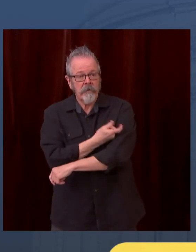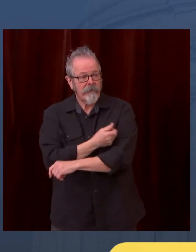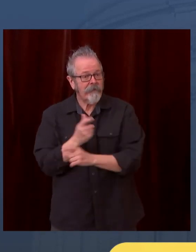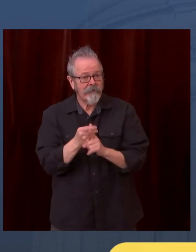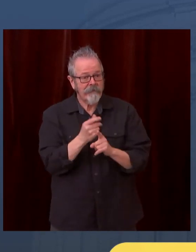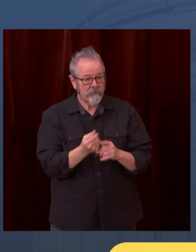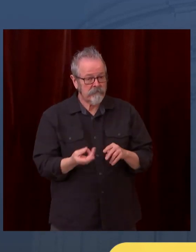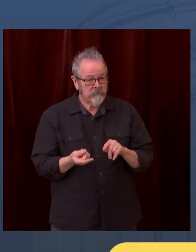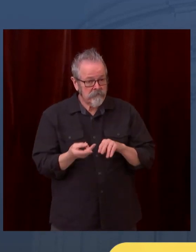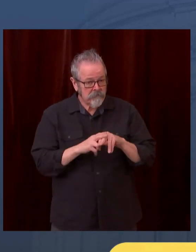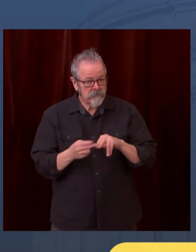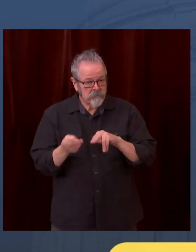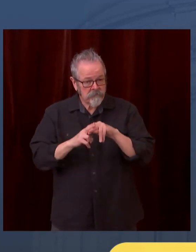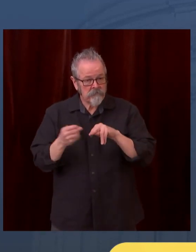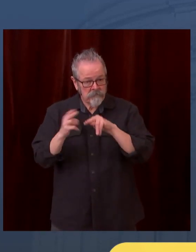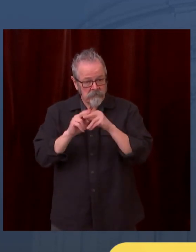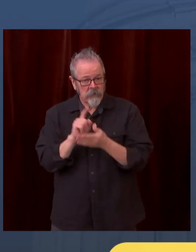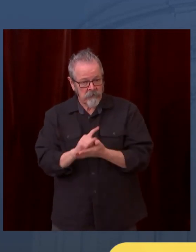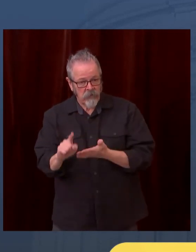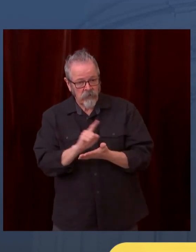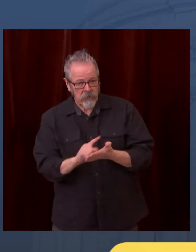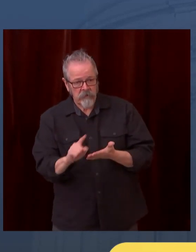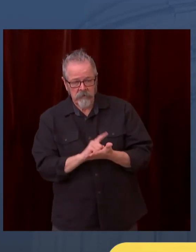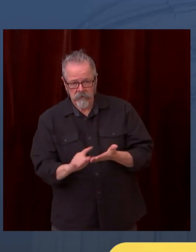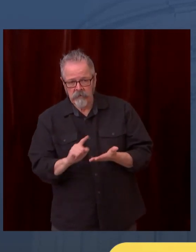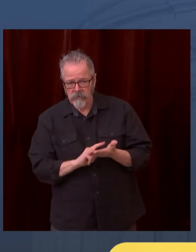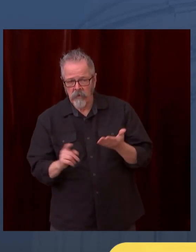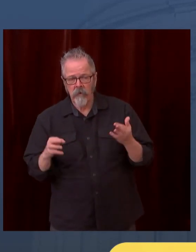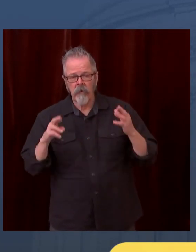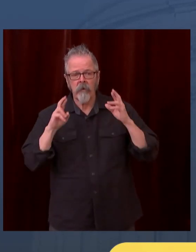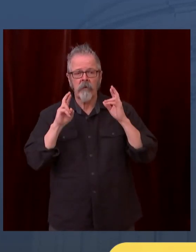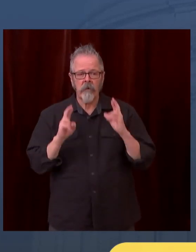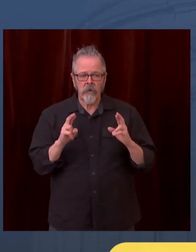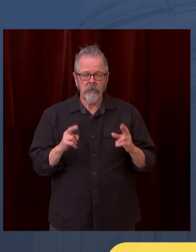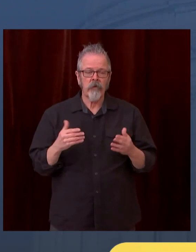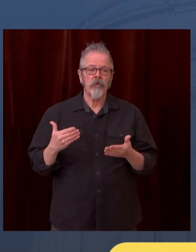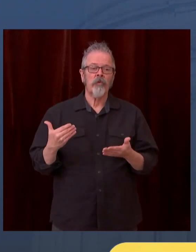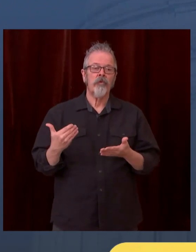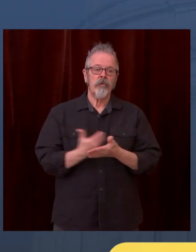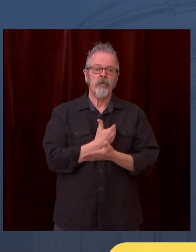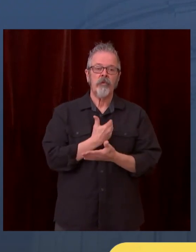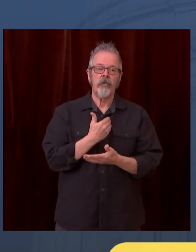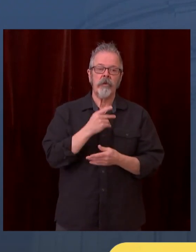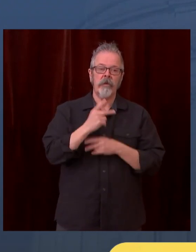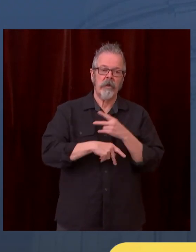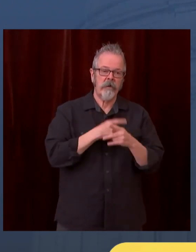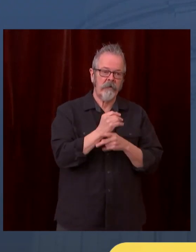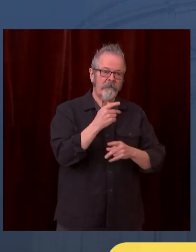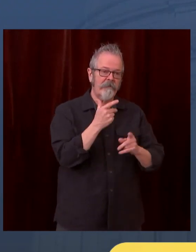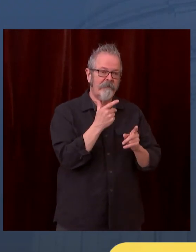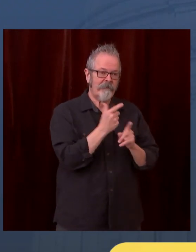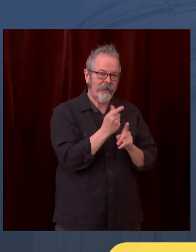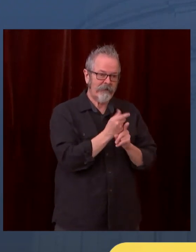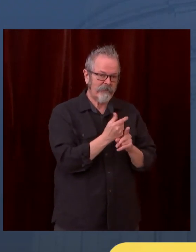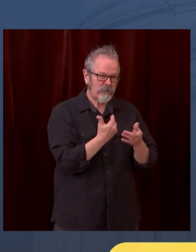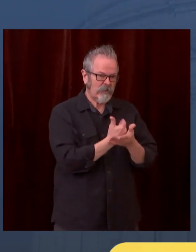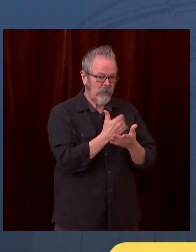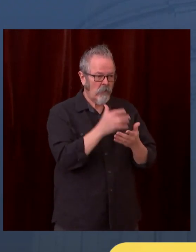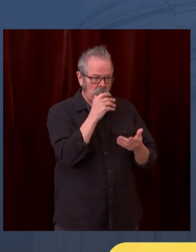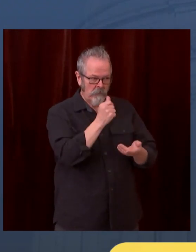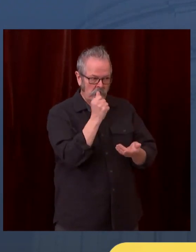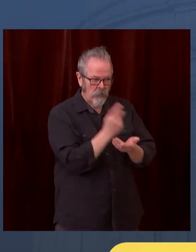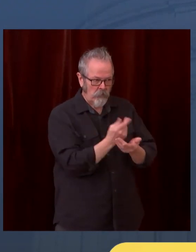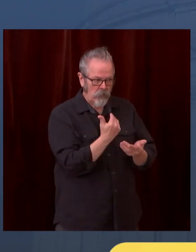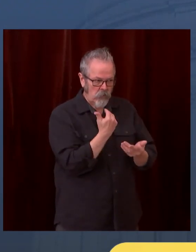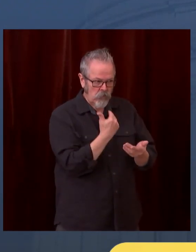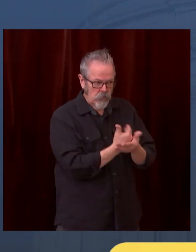hope will show its efficacy and its safety. That could happen in the next couple of weeks. So there's a lot of good